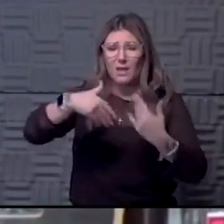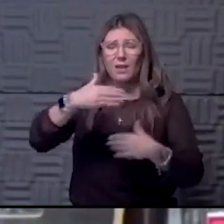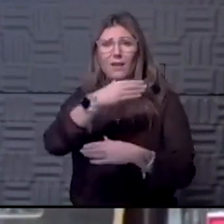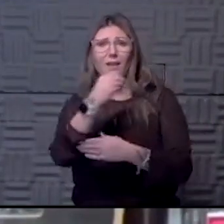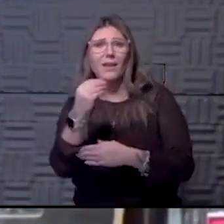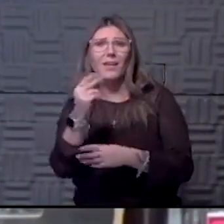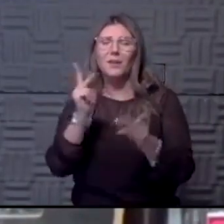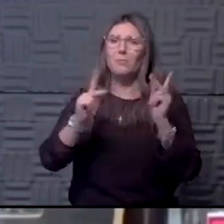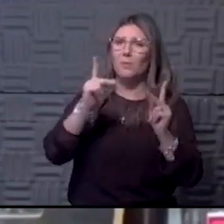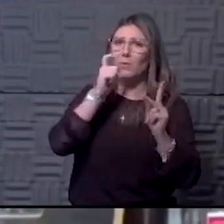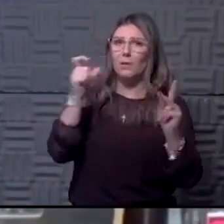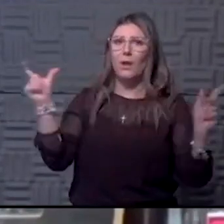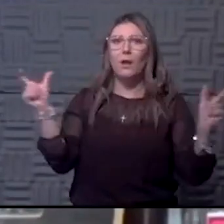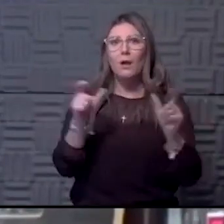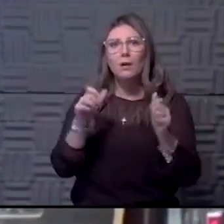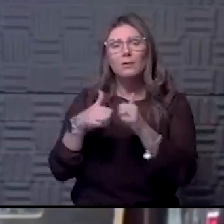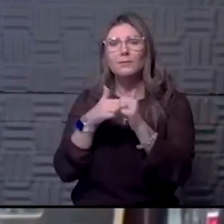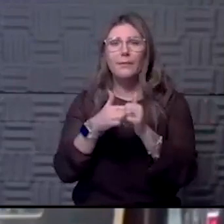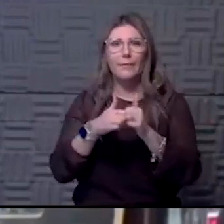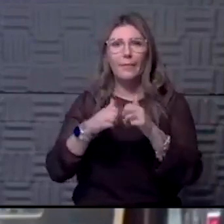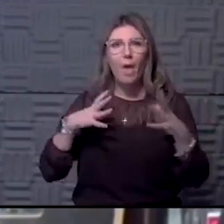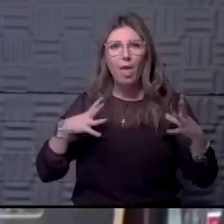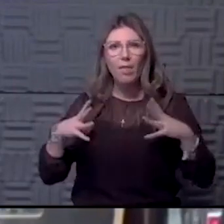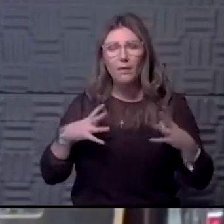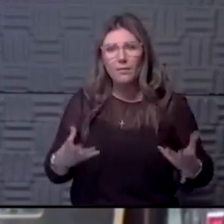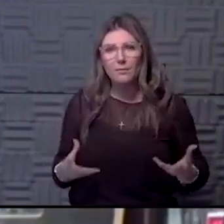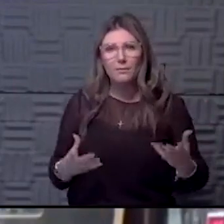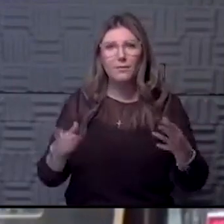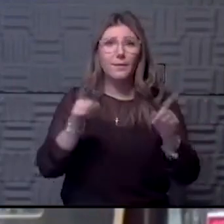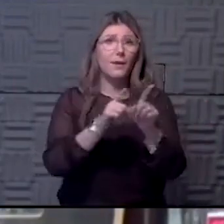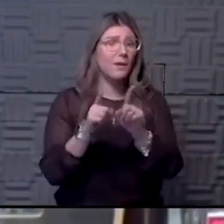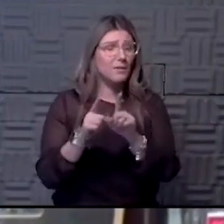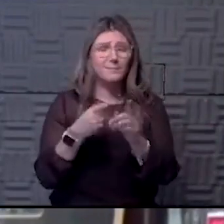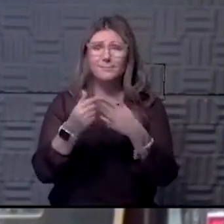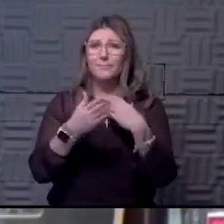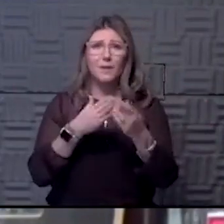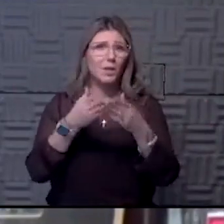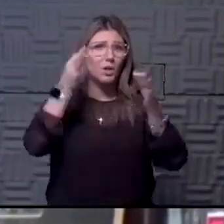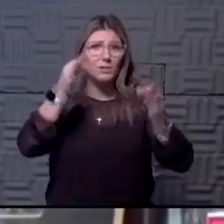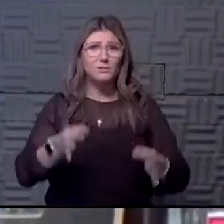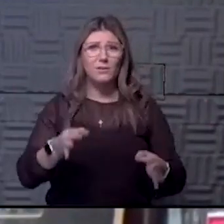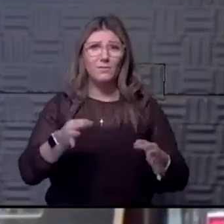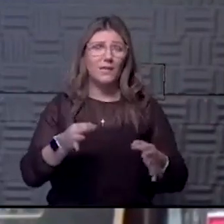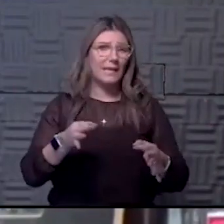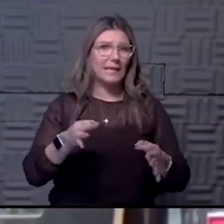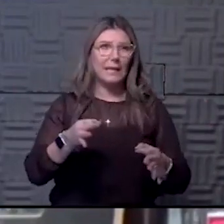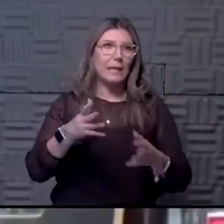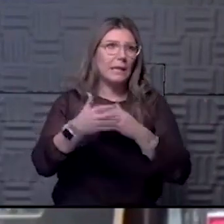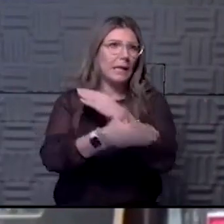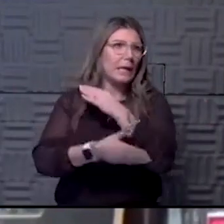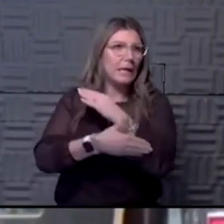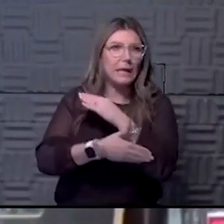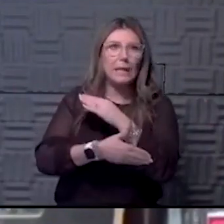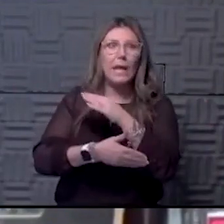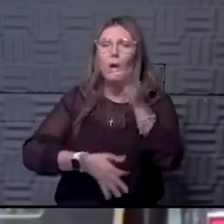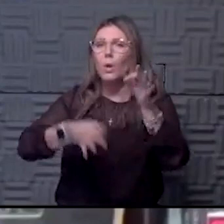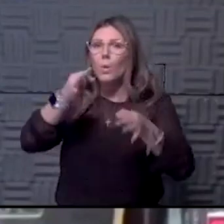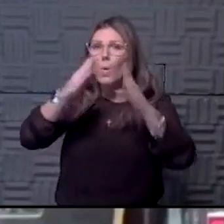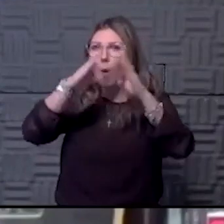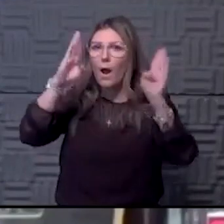the holidays. This can also, regardless of what's decided in a county courthouse or a county health